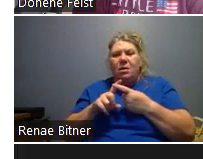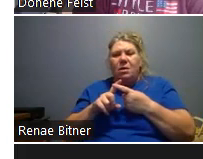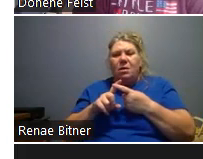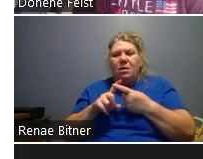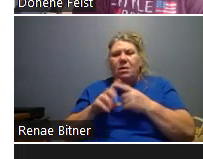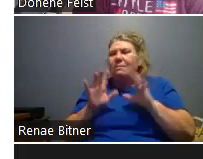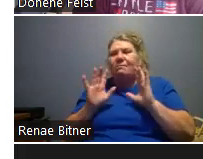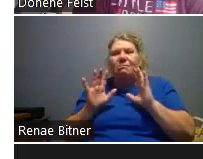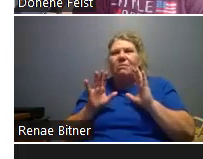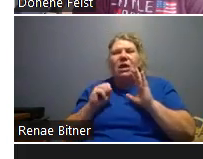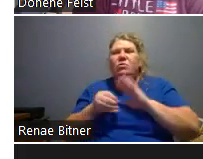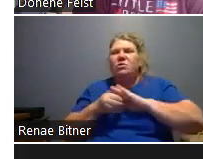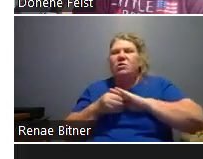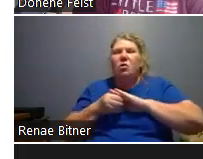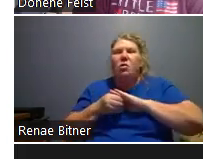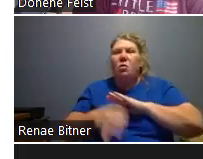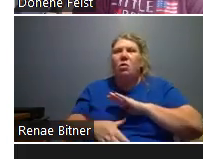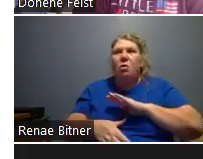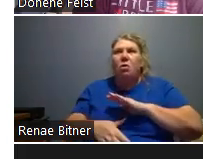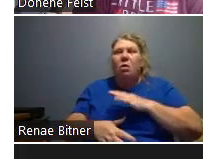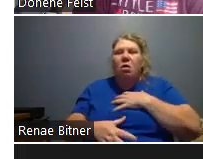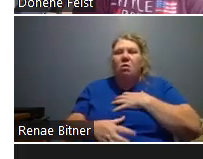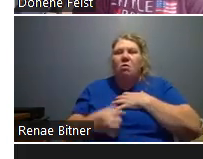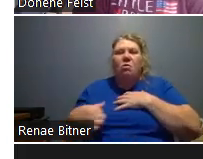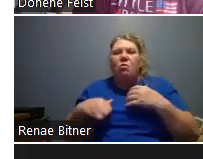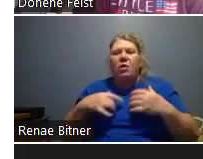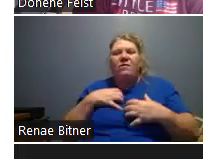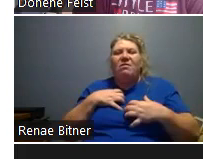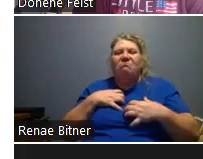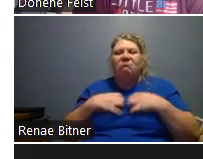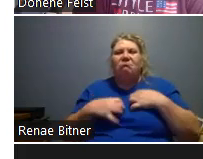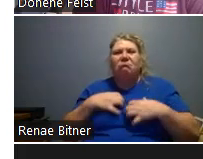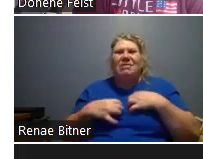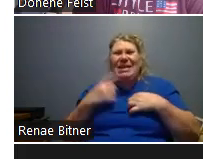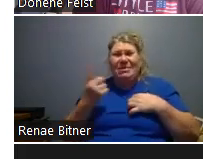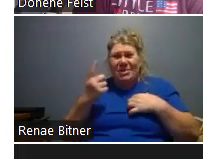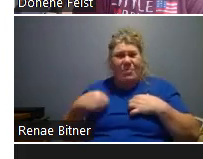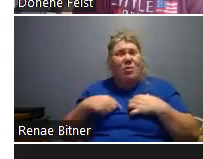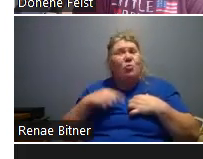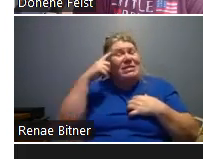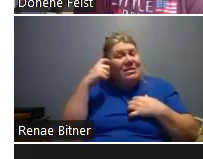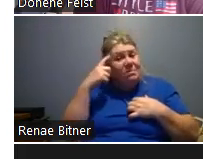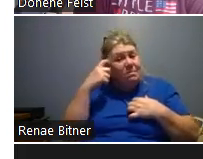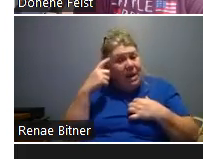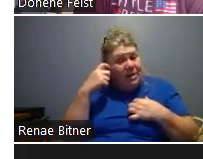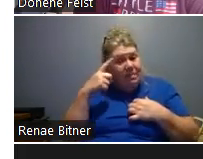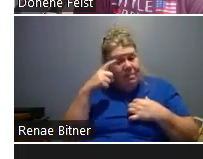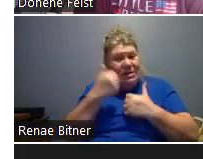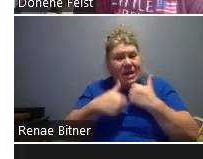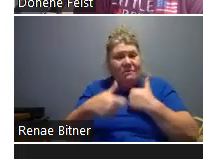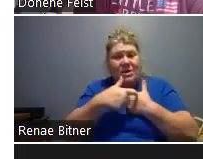it was so disheartening, I'll just say that it was something that we had suspected, because every time we would